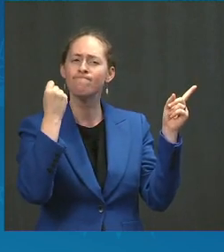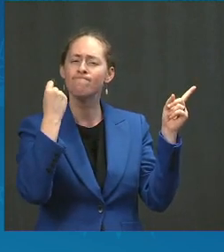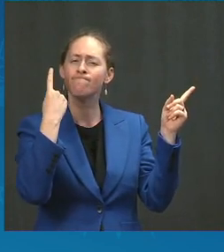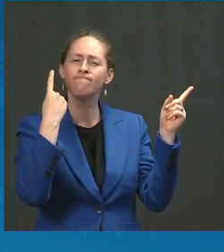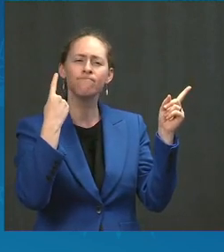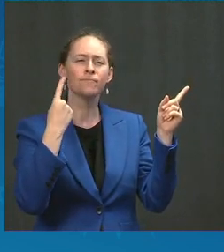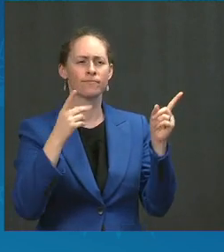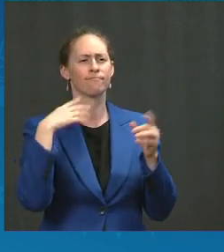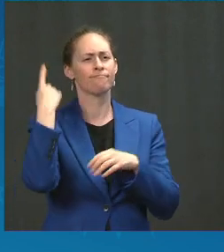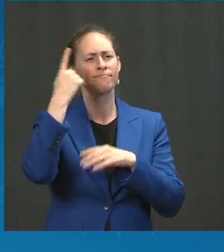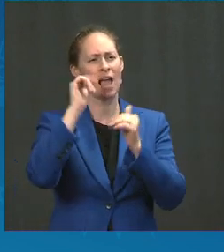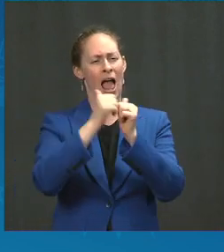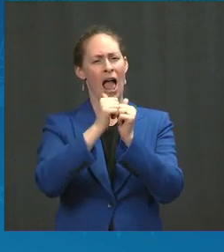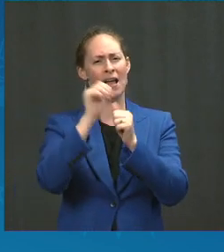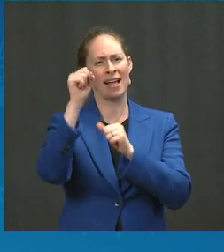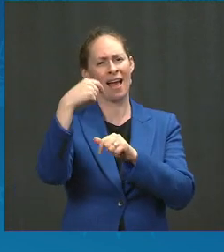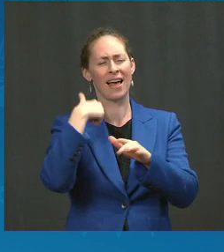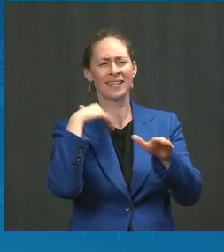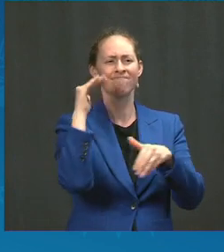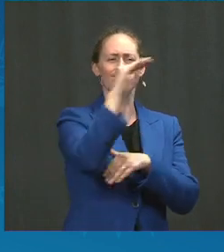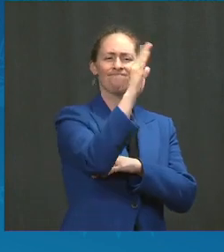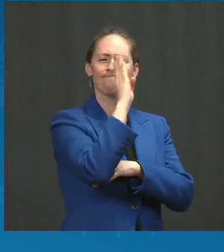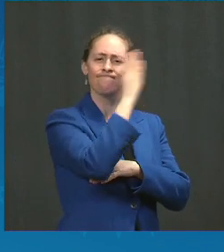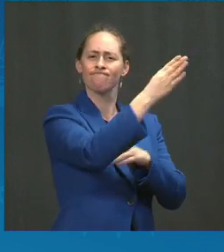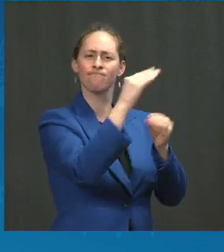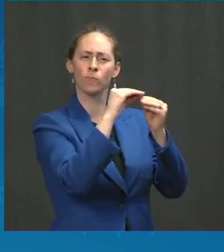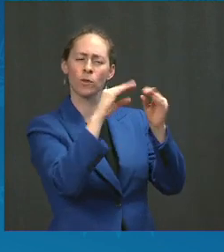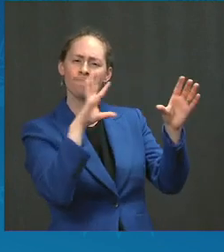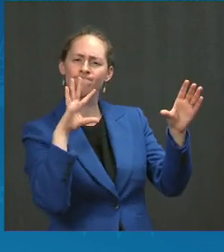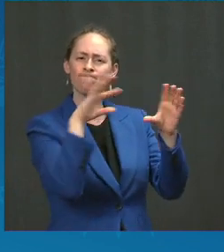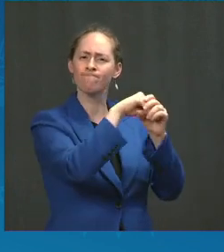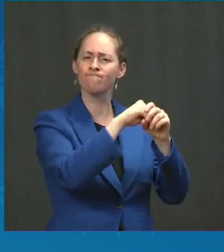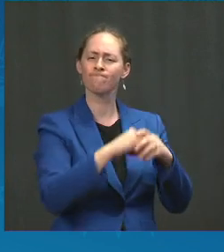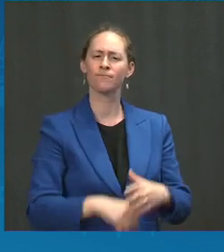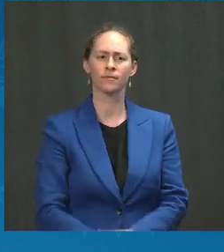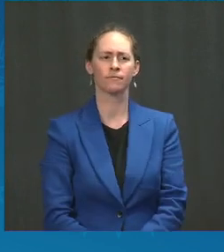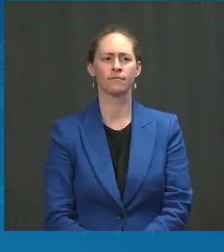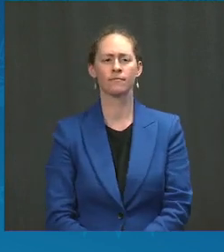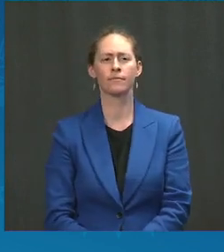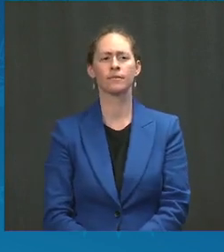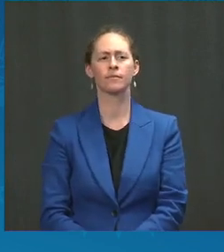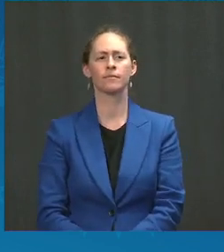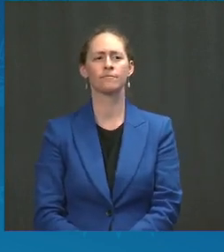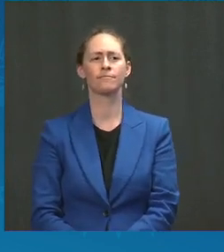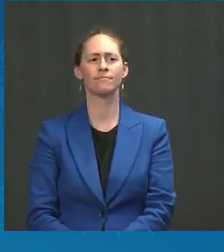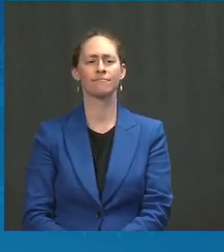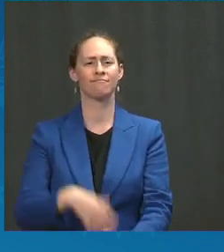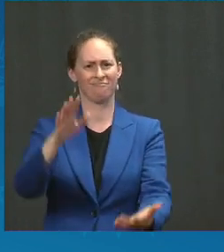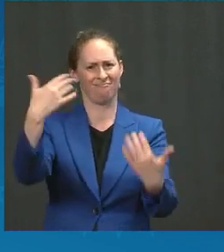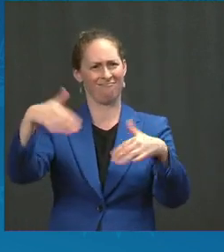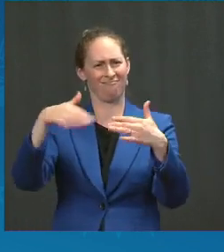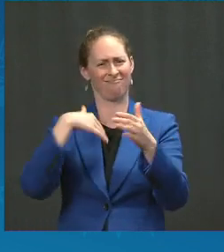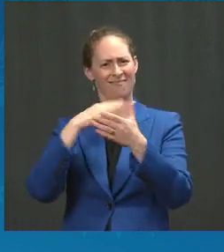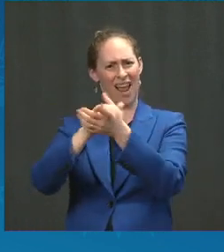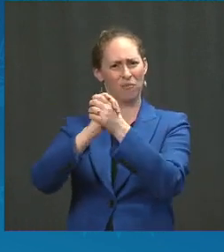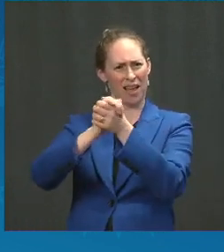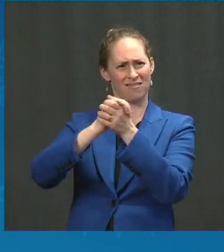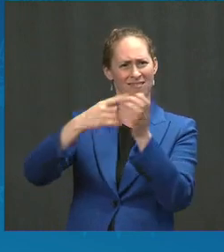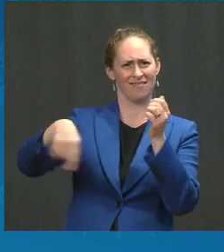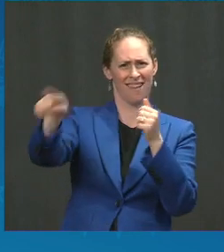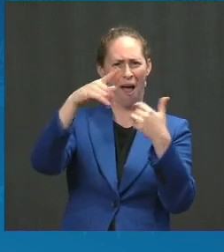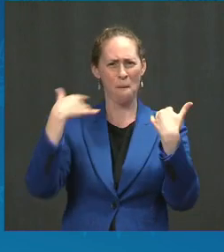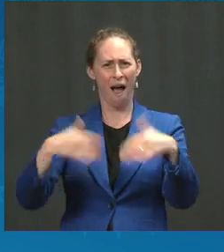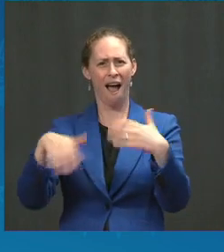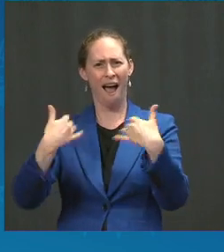efforts? That's great. Well, first, let me congratulate you and your family, Walt. That's incredible.